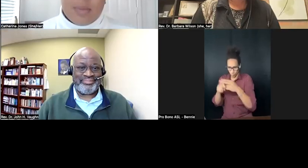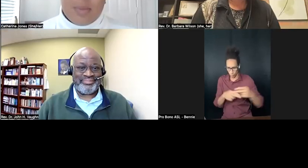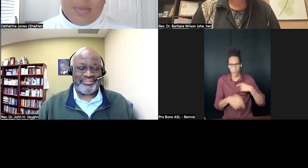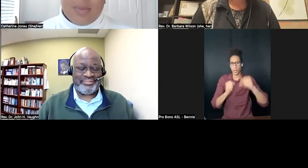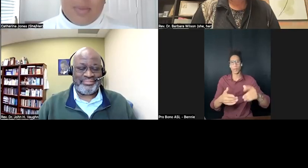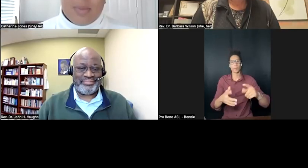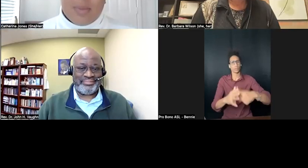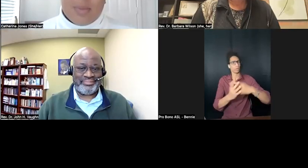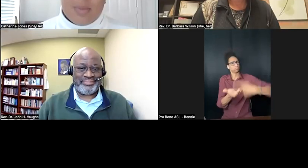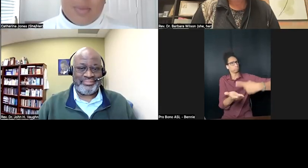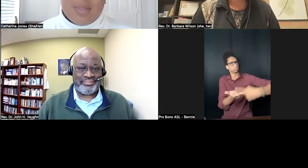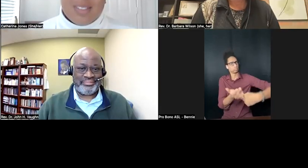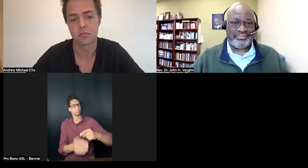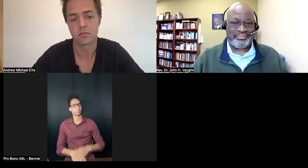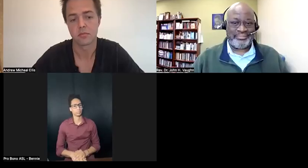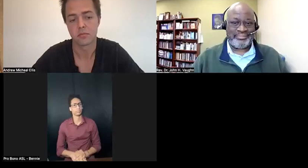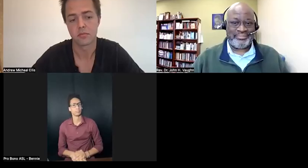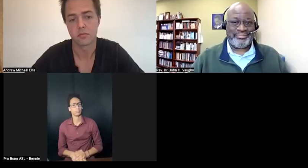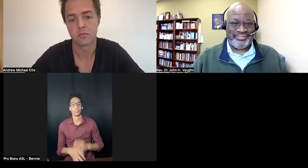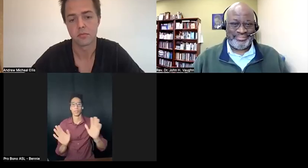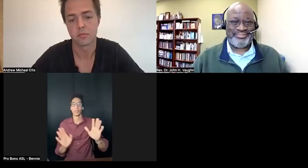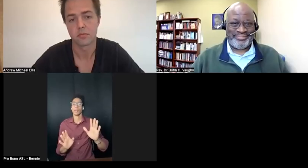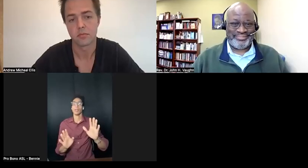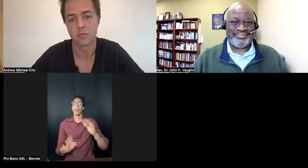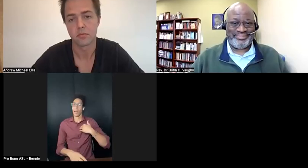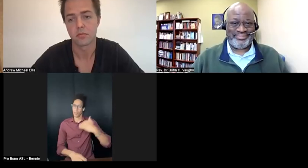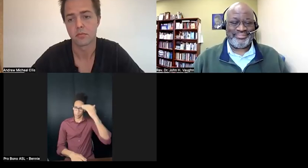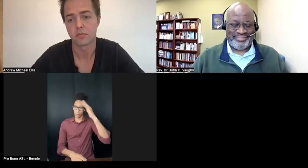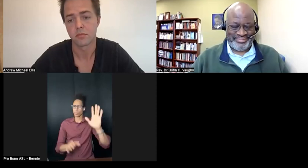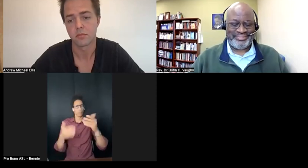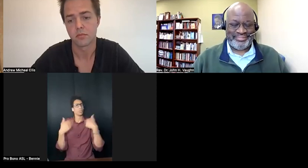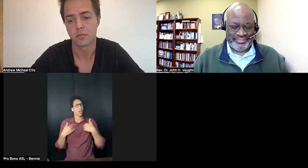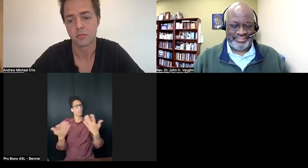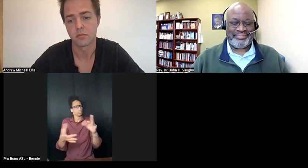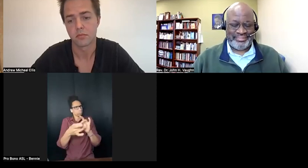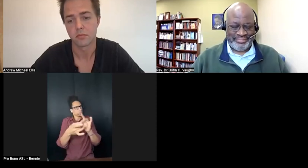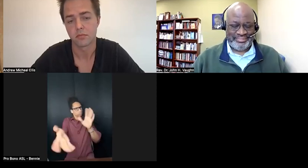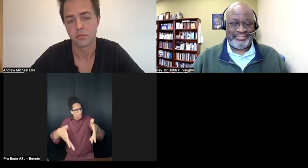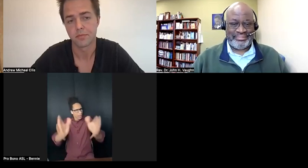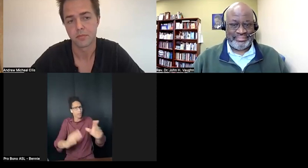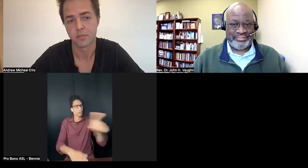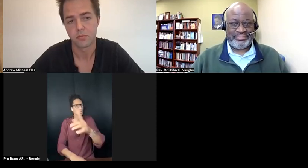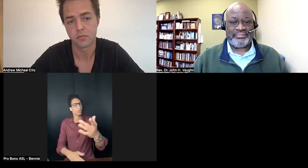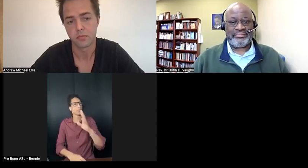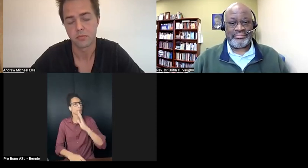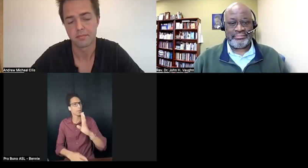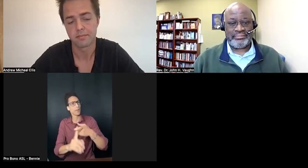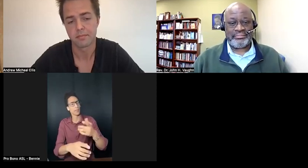panelists know it's all from my heart, but if y'all go too long, I'm going to interrupt you, so we can move on to the next question. But